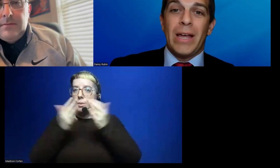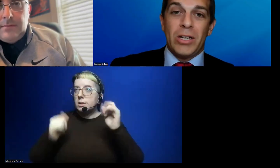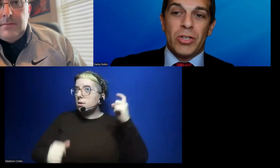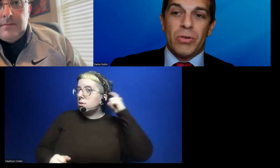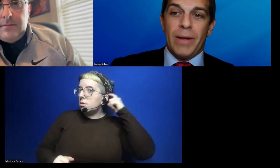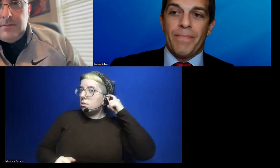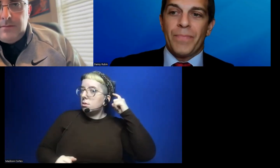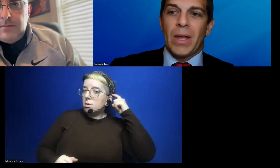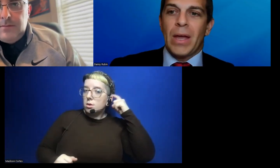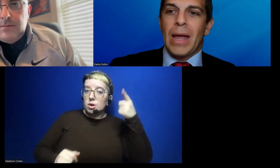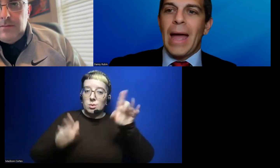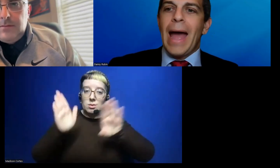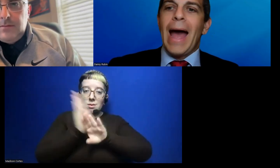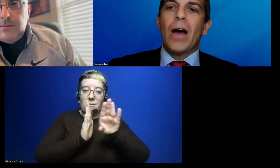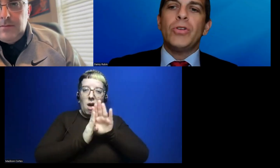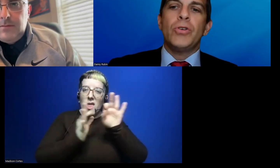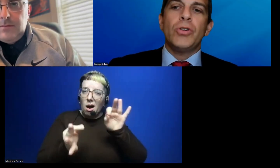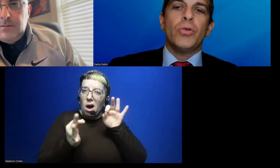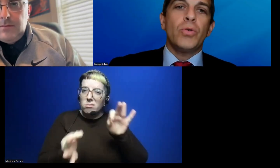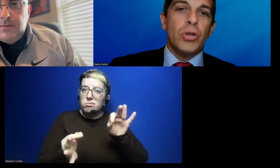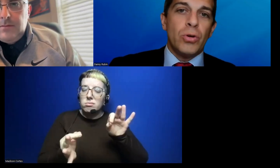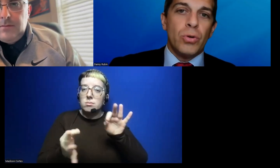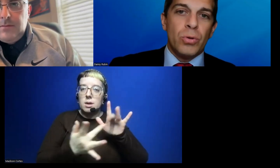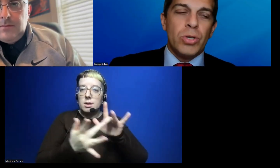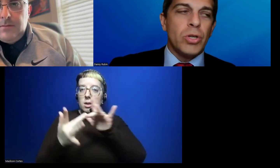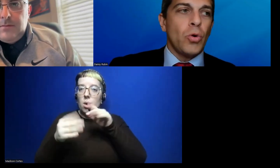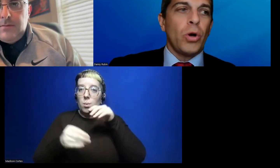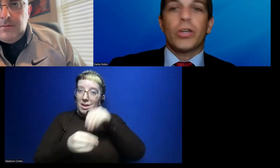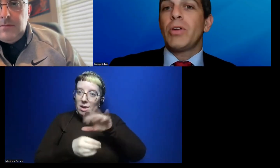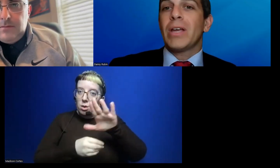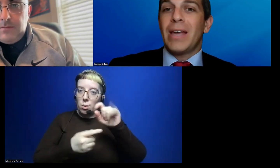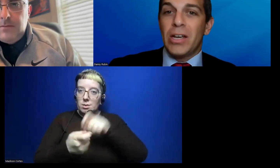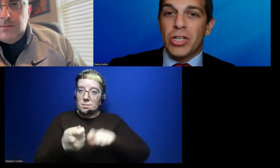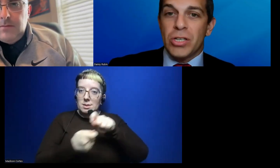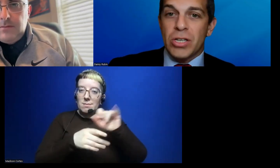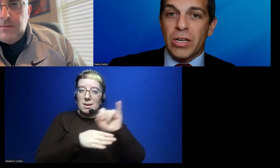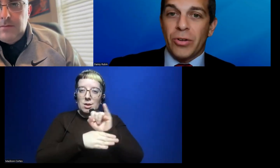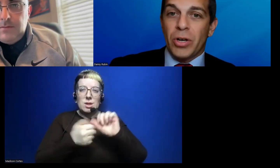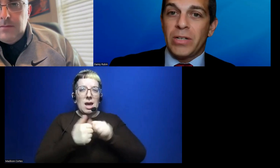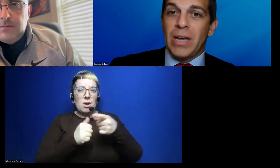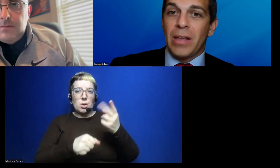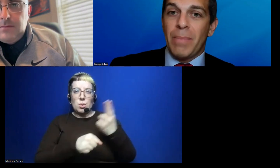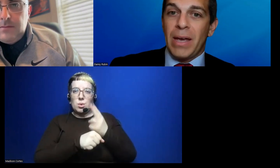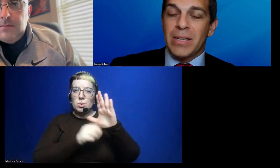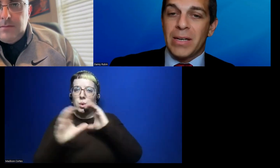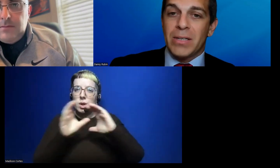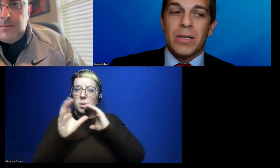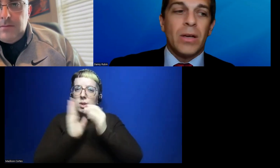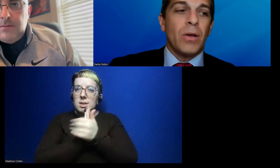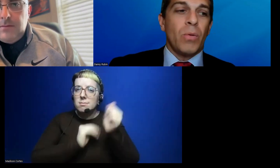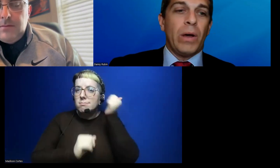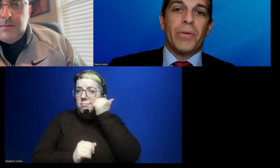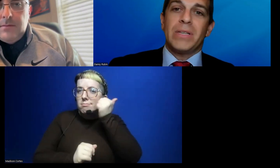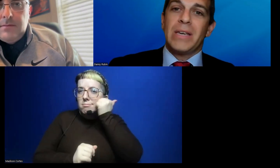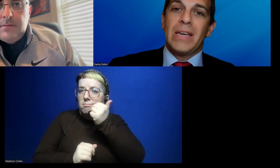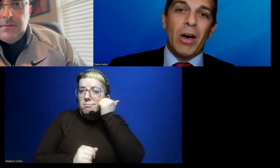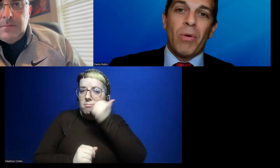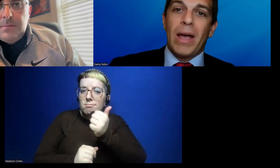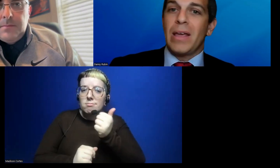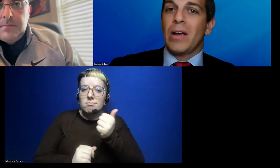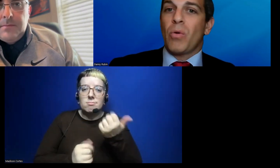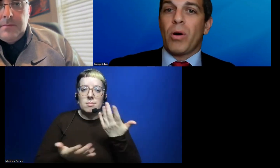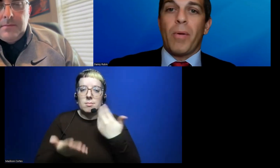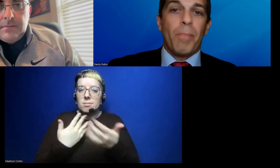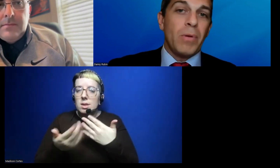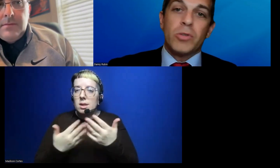in your industry. How do you use your communication skills on a daily basis, whether it's